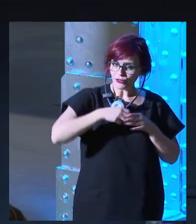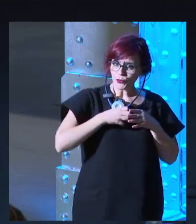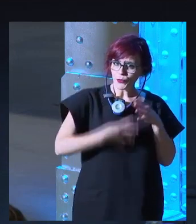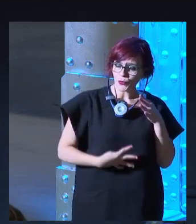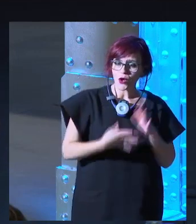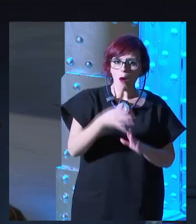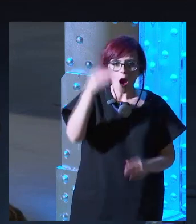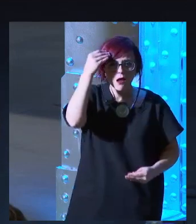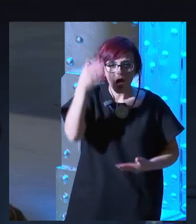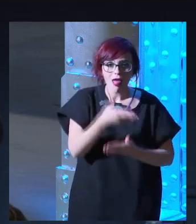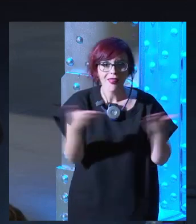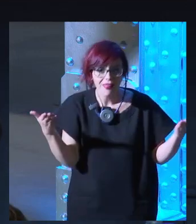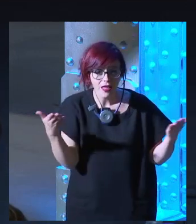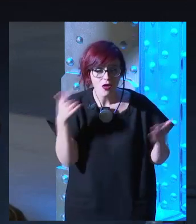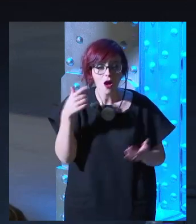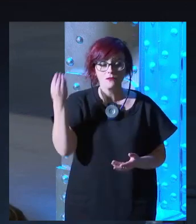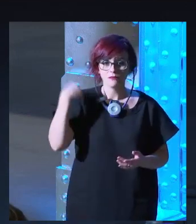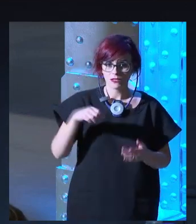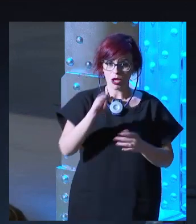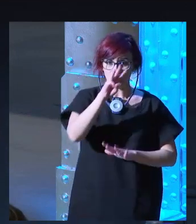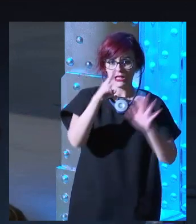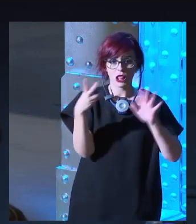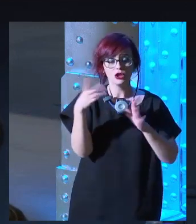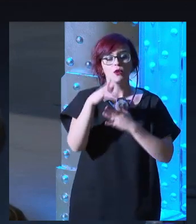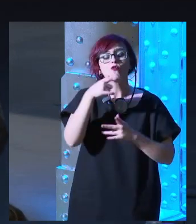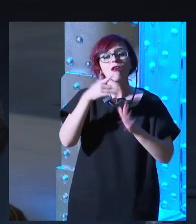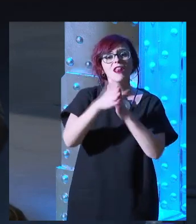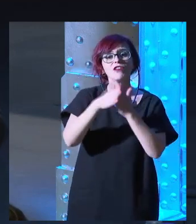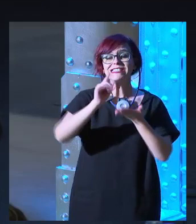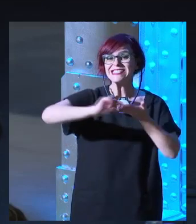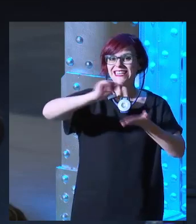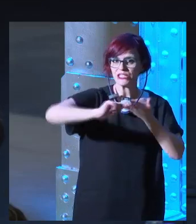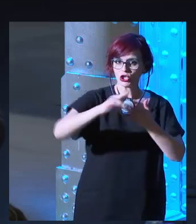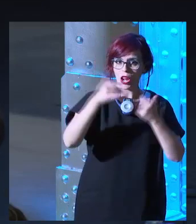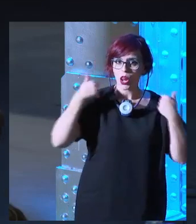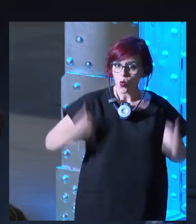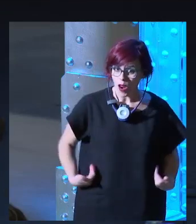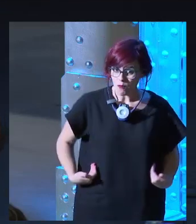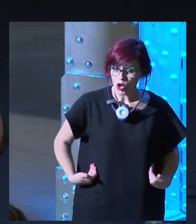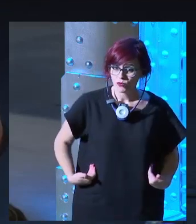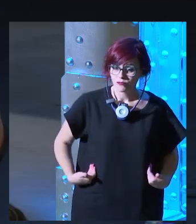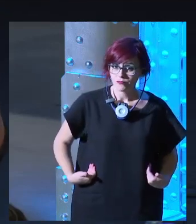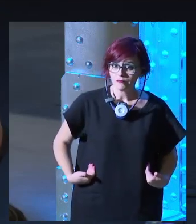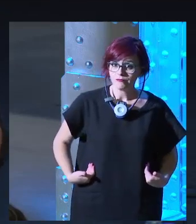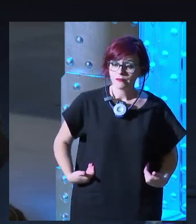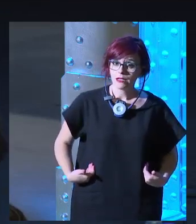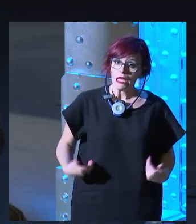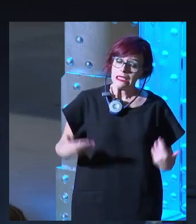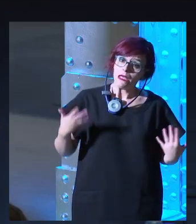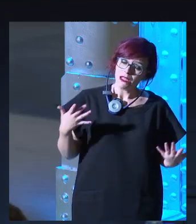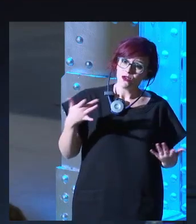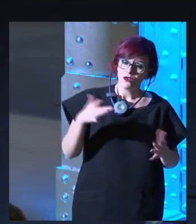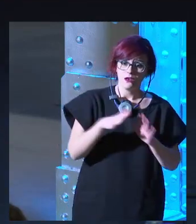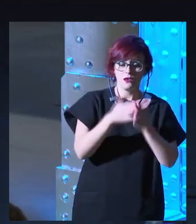a book called Written on the Body. Again, it's got a weird title here. It's not Written on the Body, is it? Your fault. What's it called?